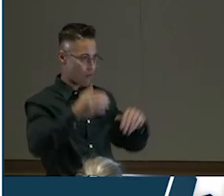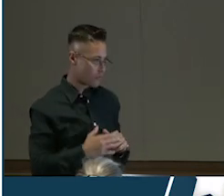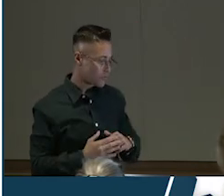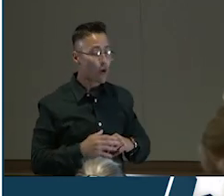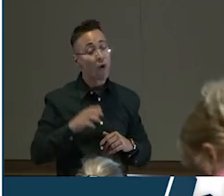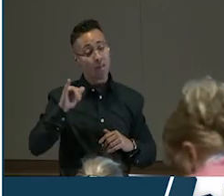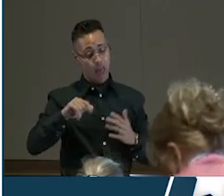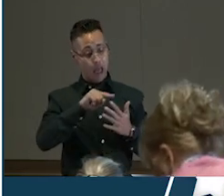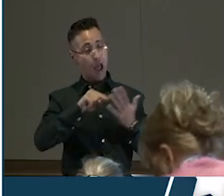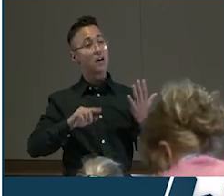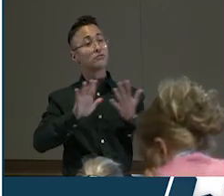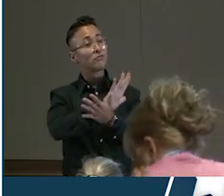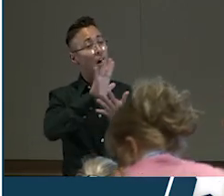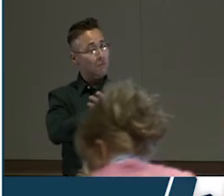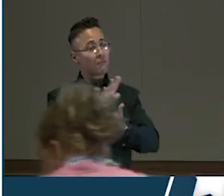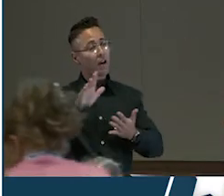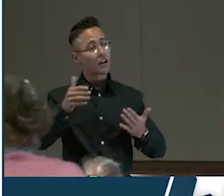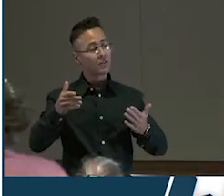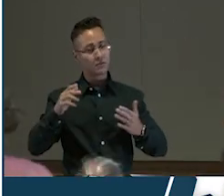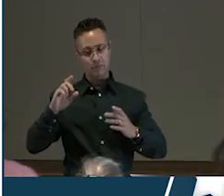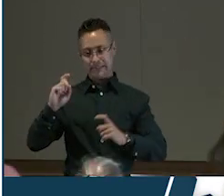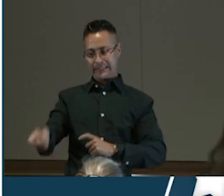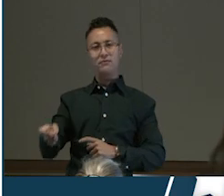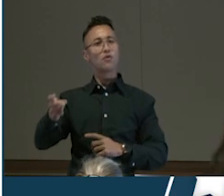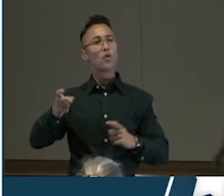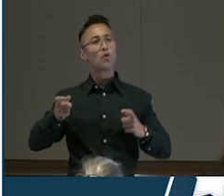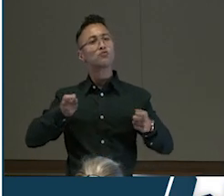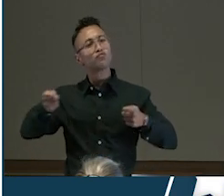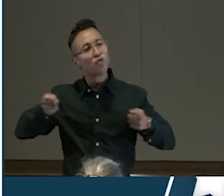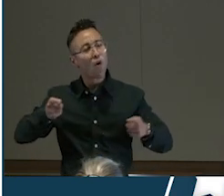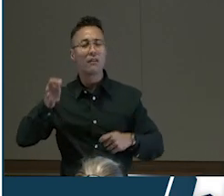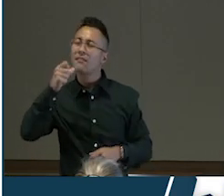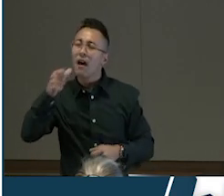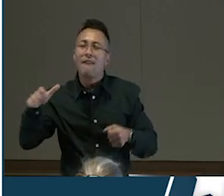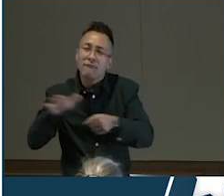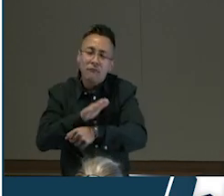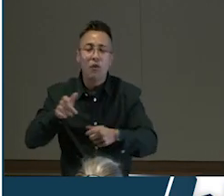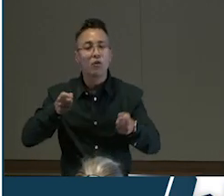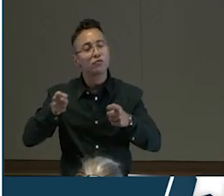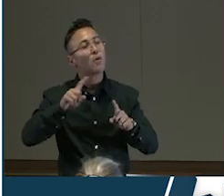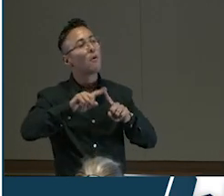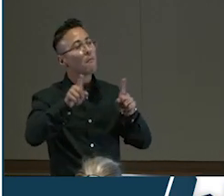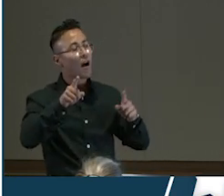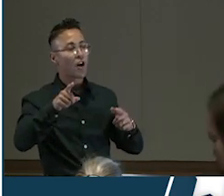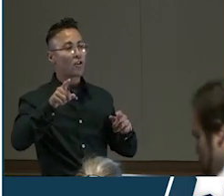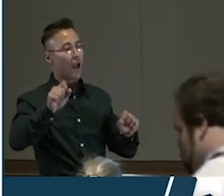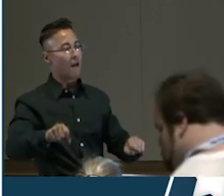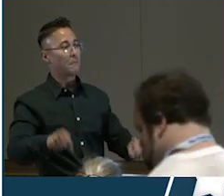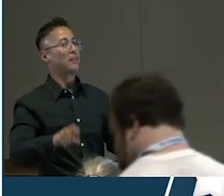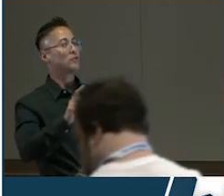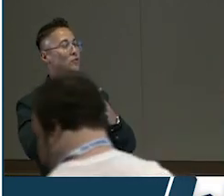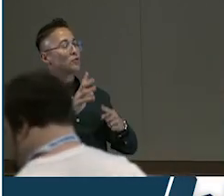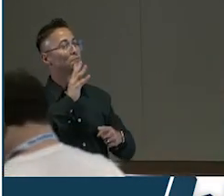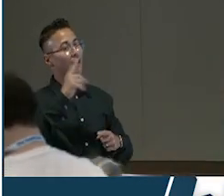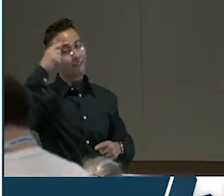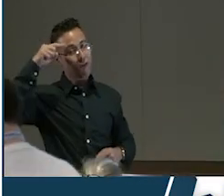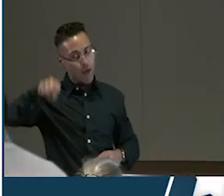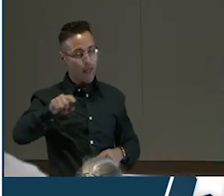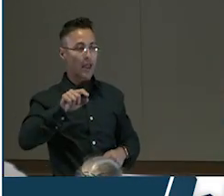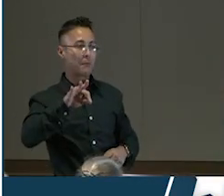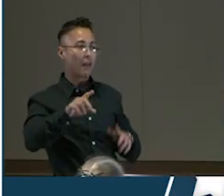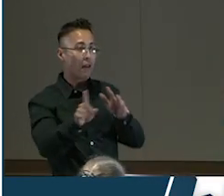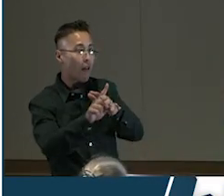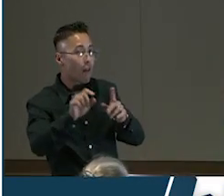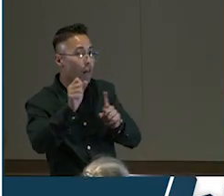you control, not really full control, but ability to speak on behalf of them if you're in those situations. So you go to